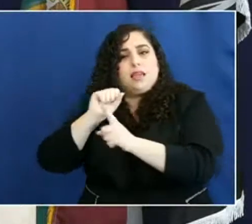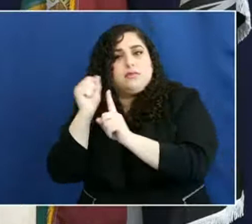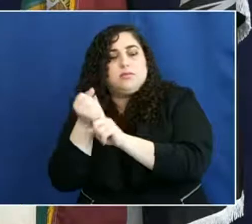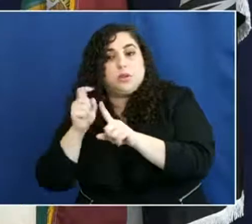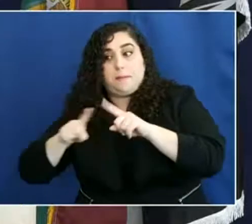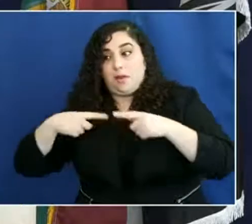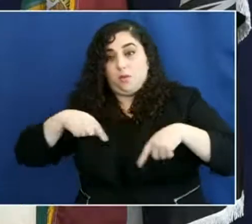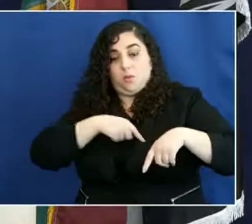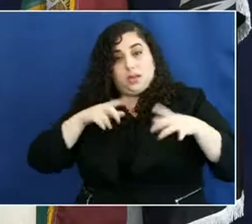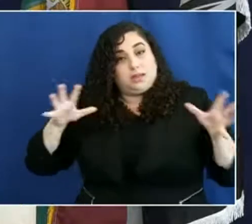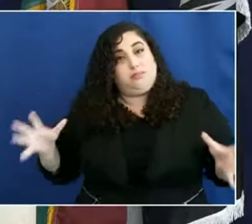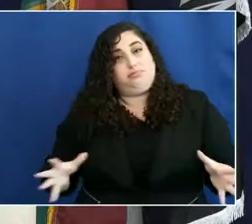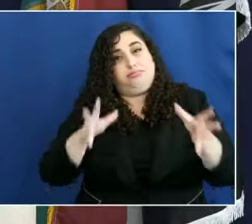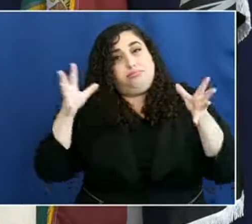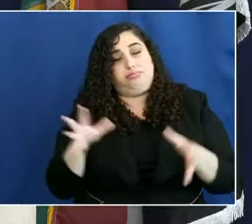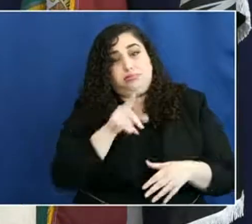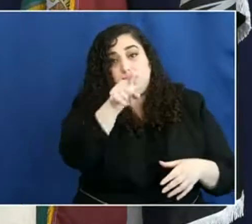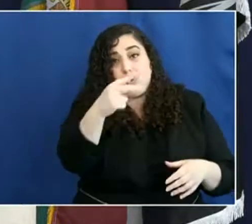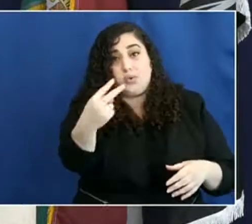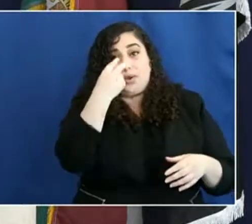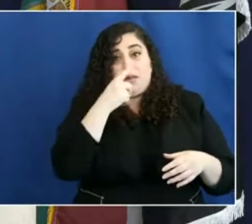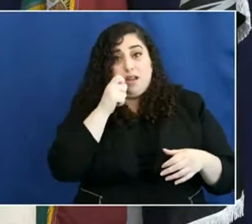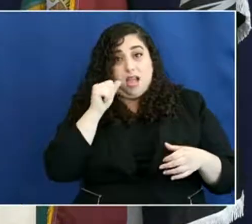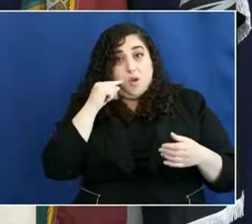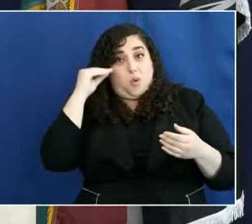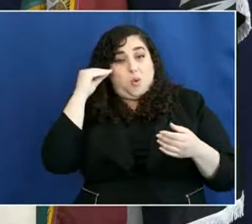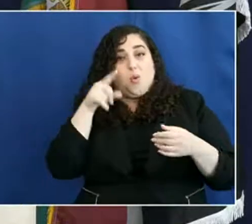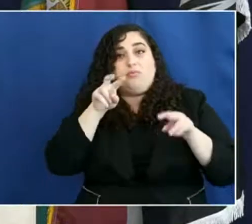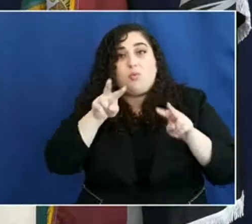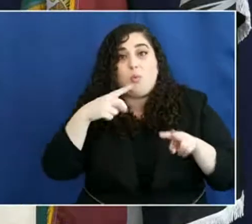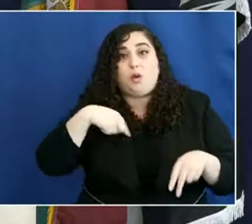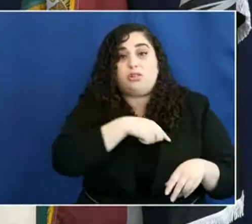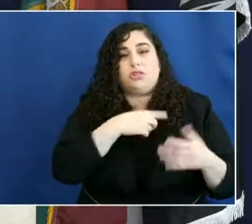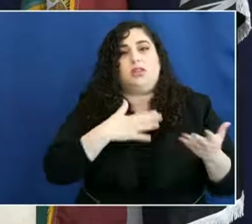And, a lot of the individual efforts, programs we do, again, with